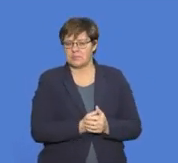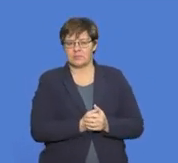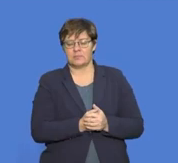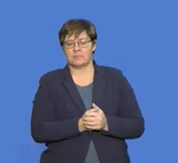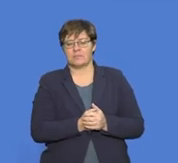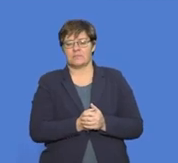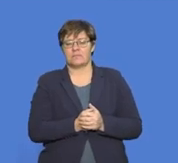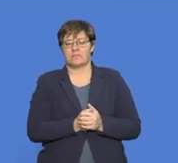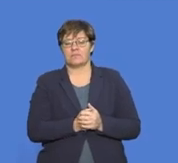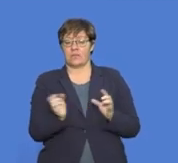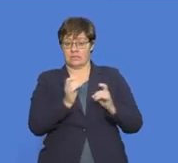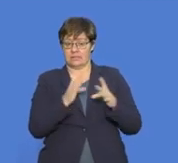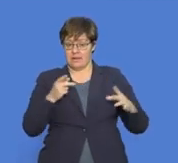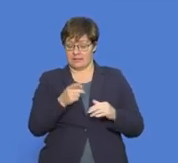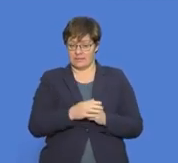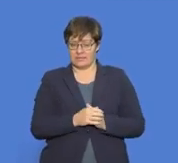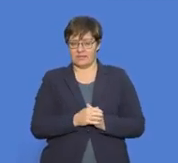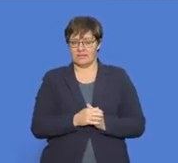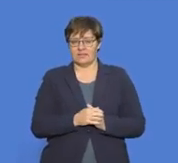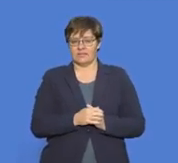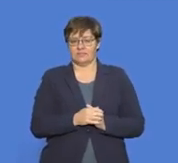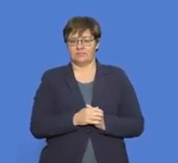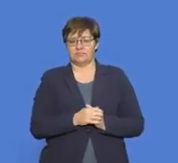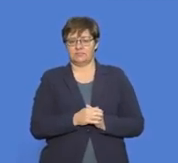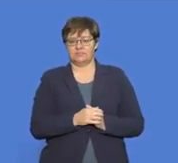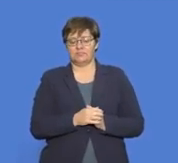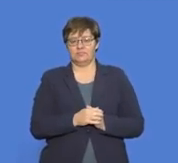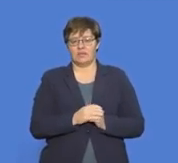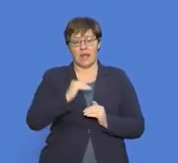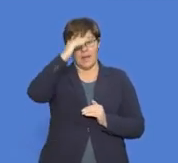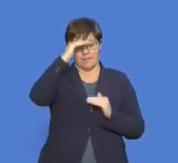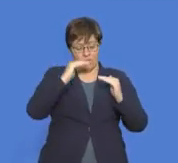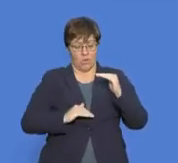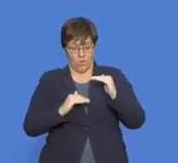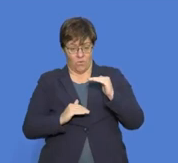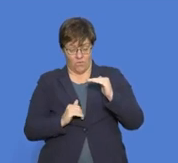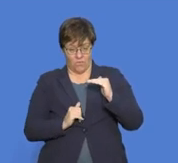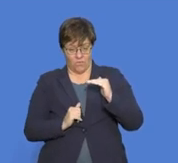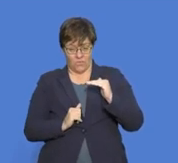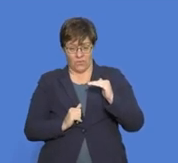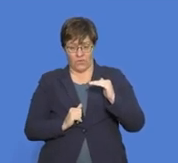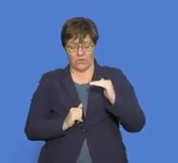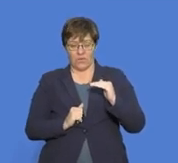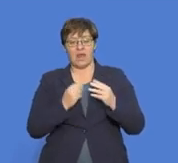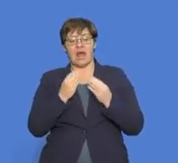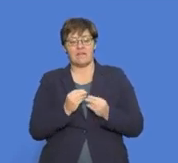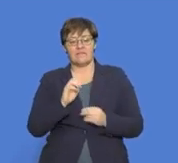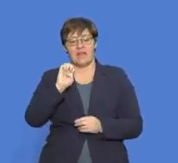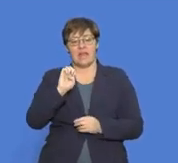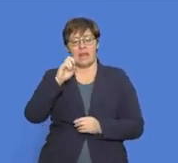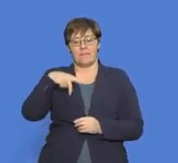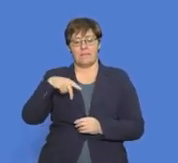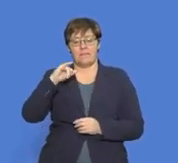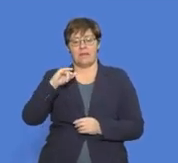off, on the upper and lower surfaces, we have an epidermis with a